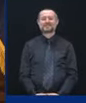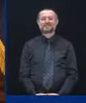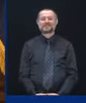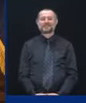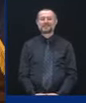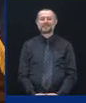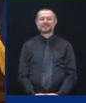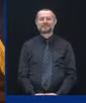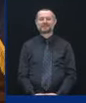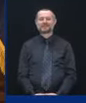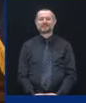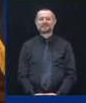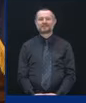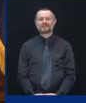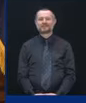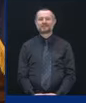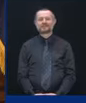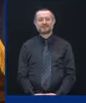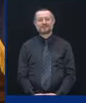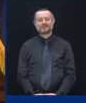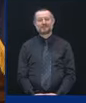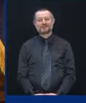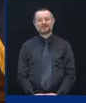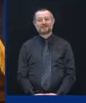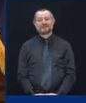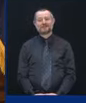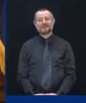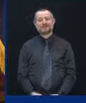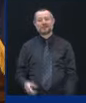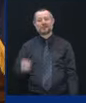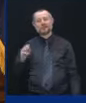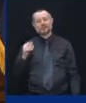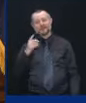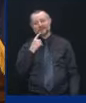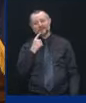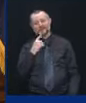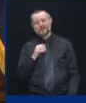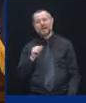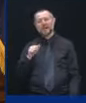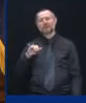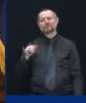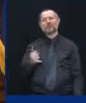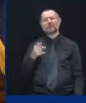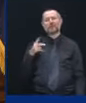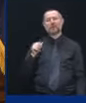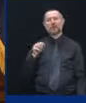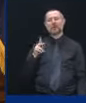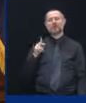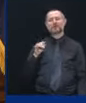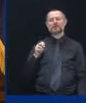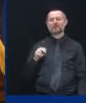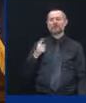A.J. Parkinson said one hand and one eye is really all you need.